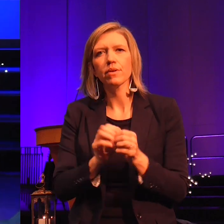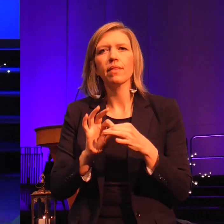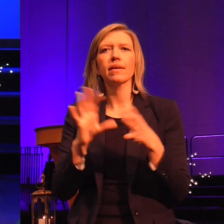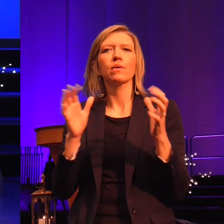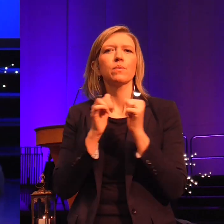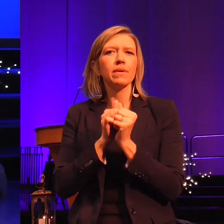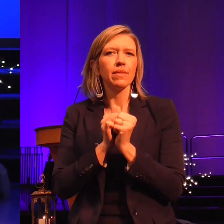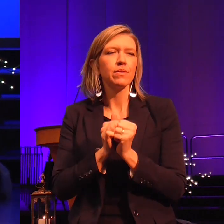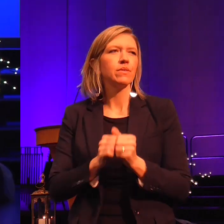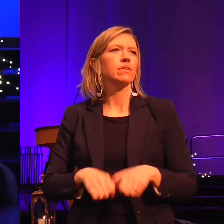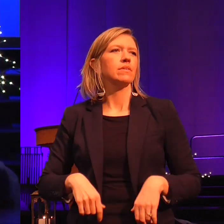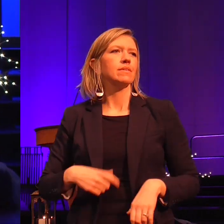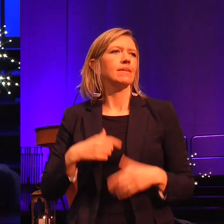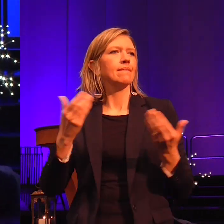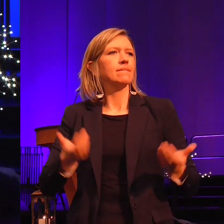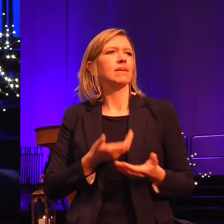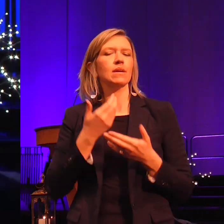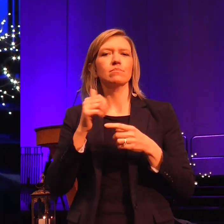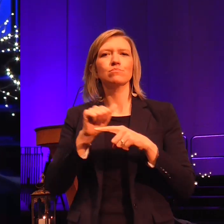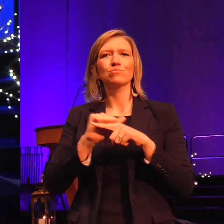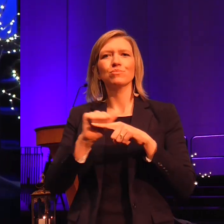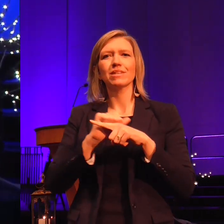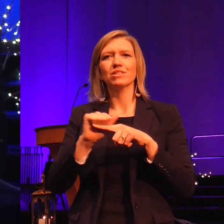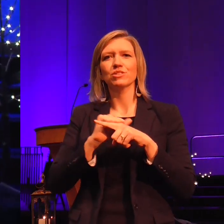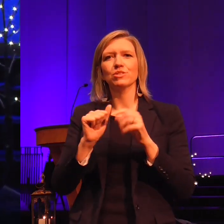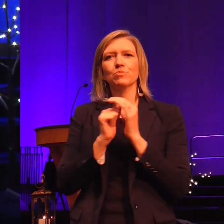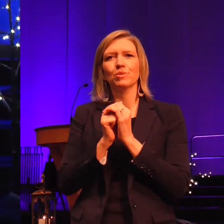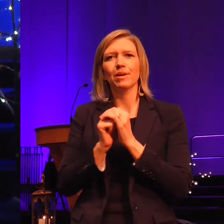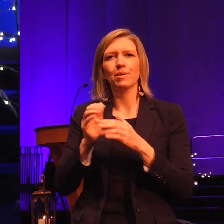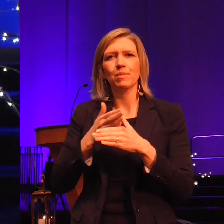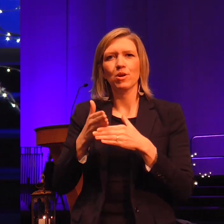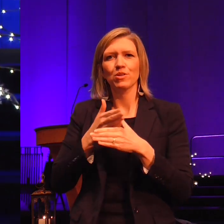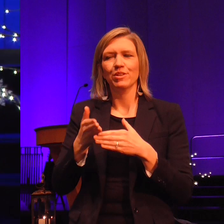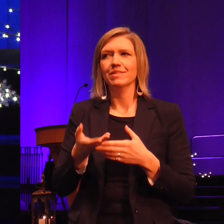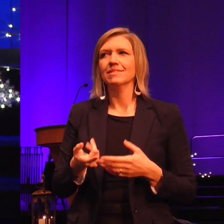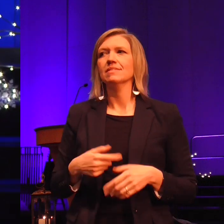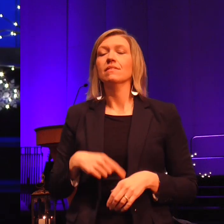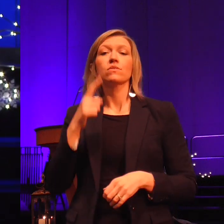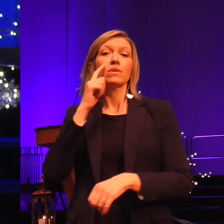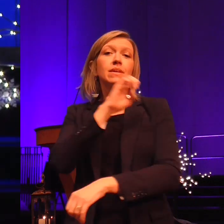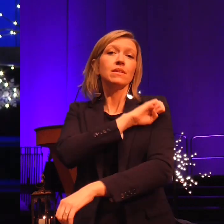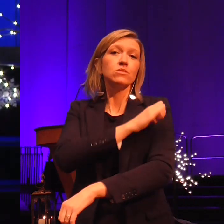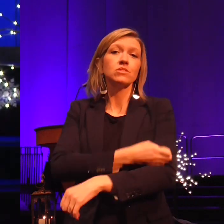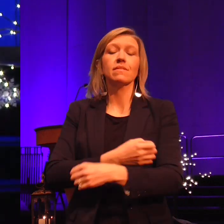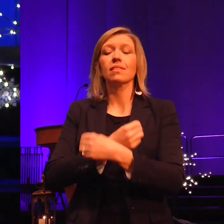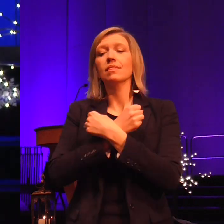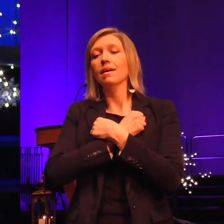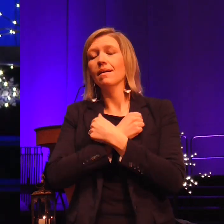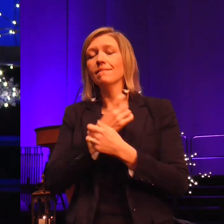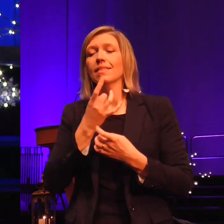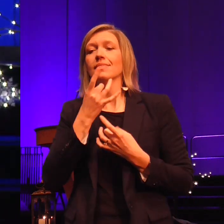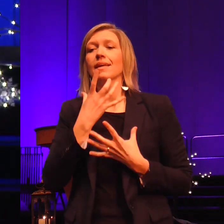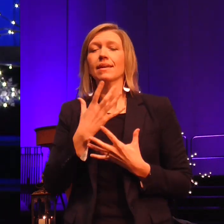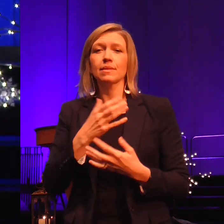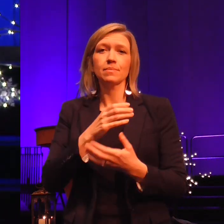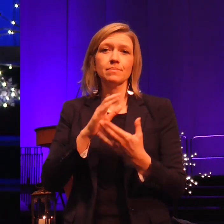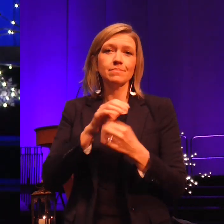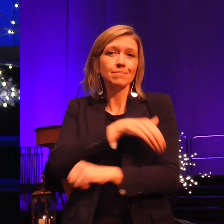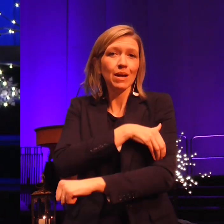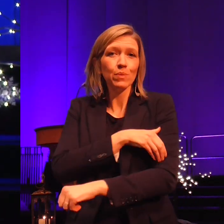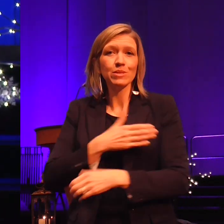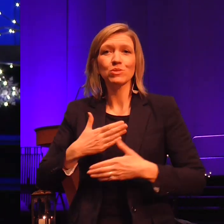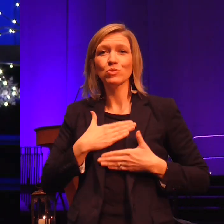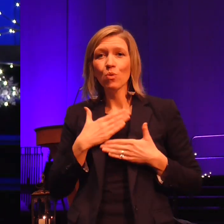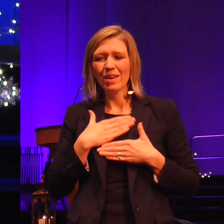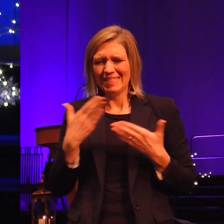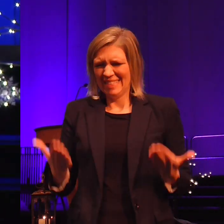prayer partners to join me in this prayer. For the energy of love and light and power and joy is right here, right now. That power,